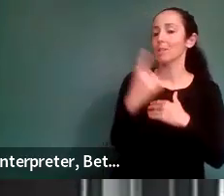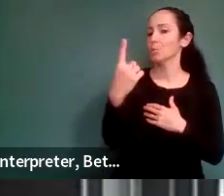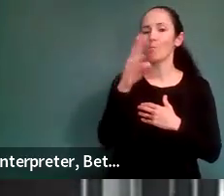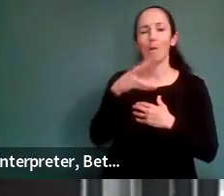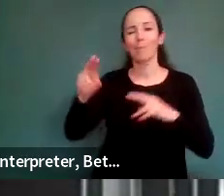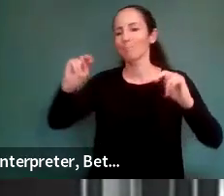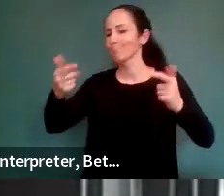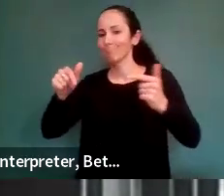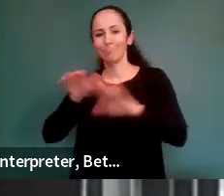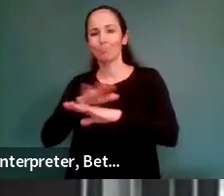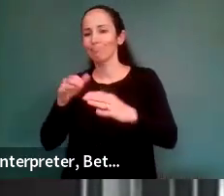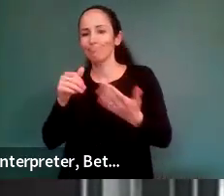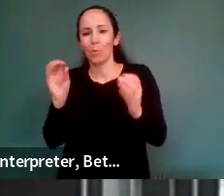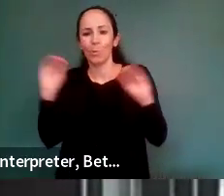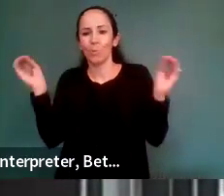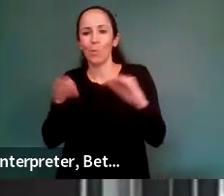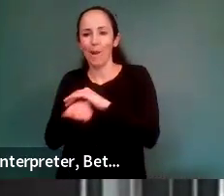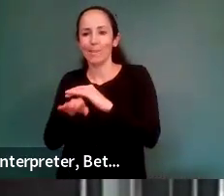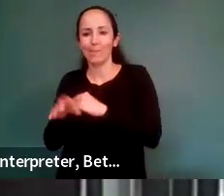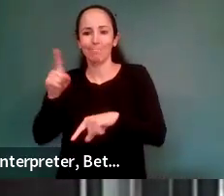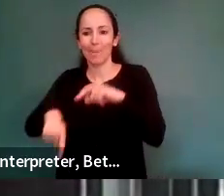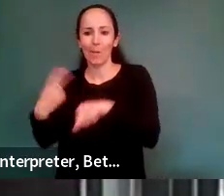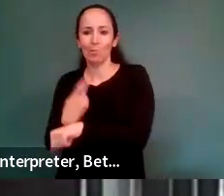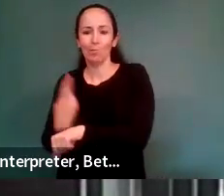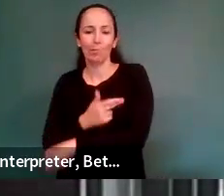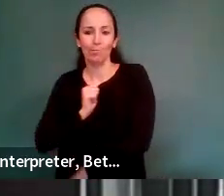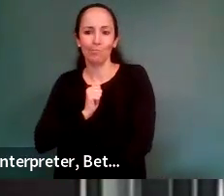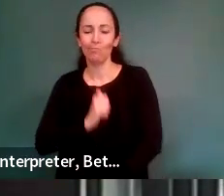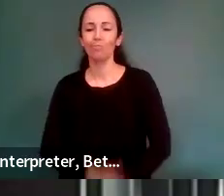So I will screen share.